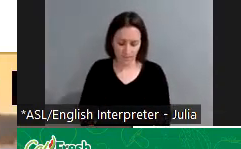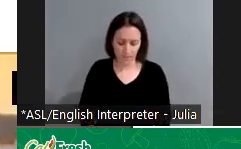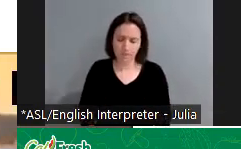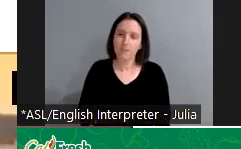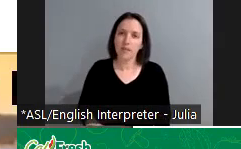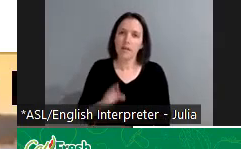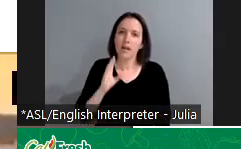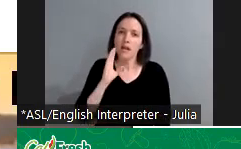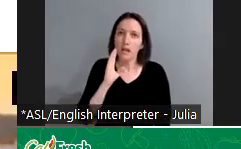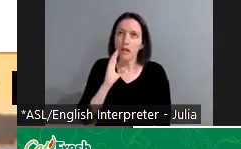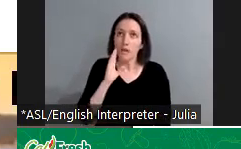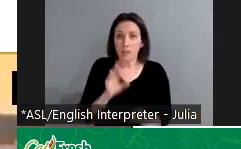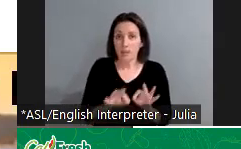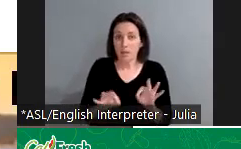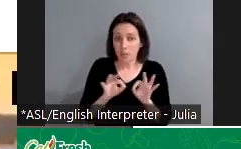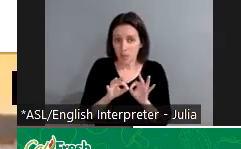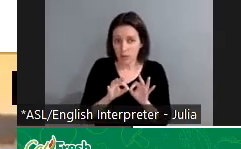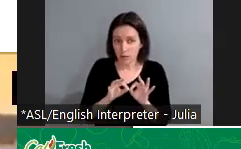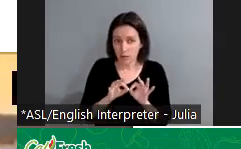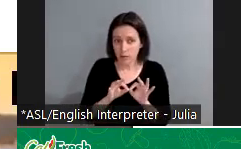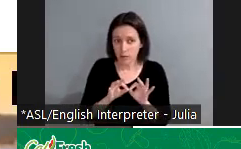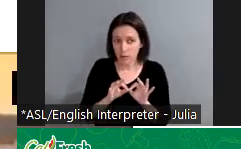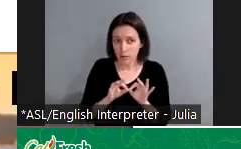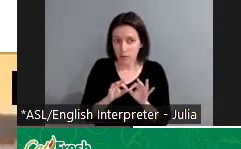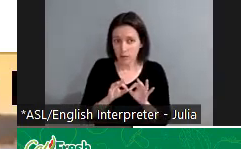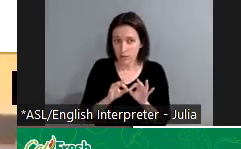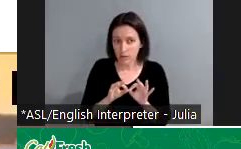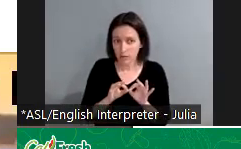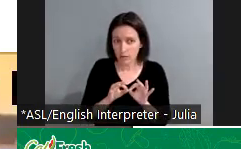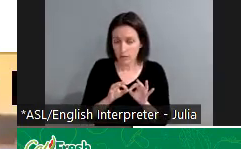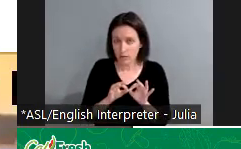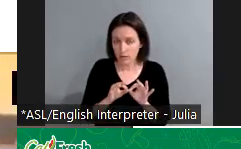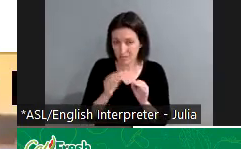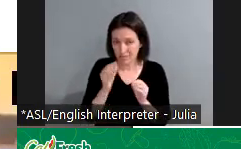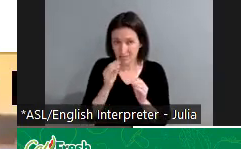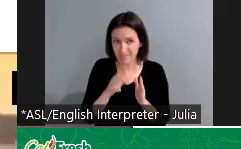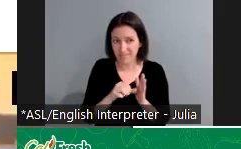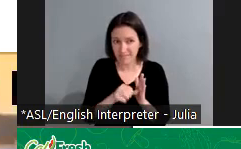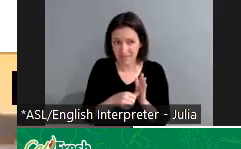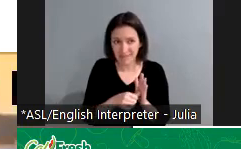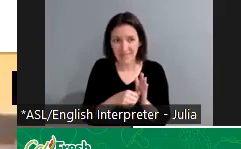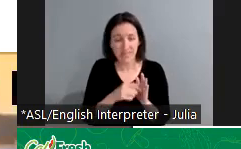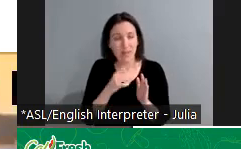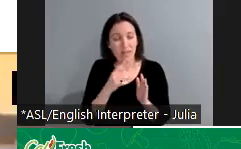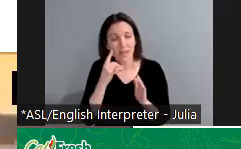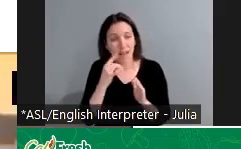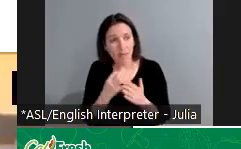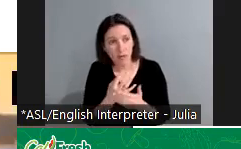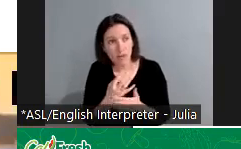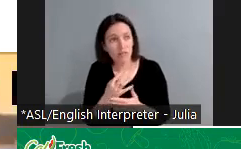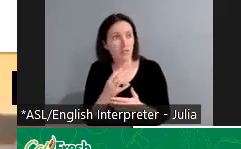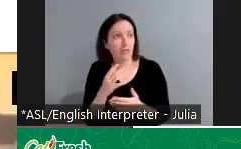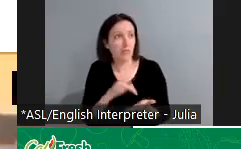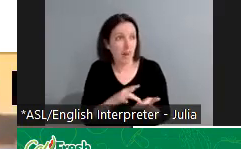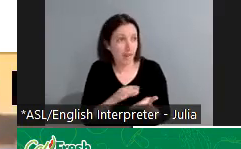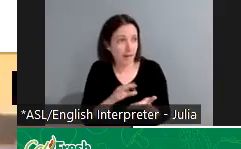It will be important to socialize the importance to recipients of CalFresh, CalWorks, and Medi-Cal of keeping an updated address on